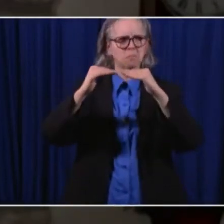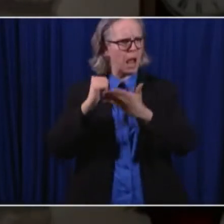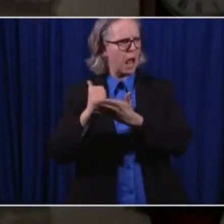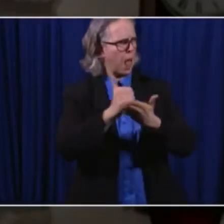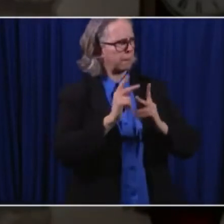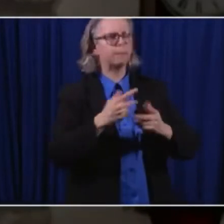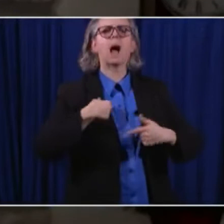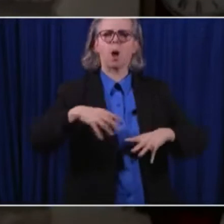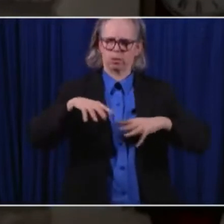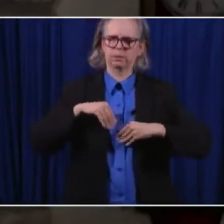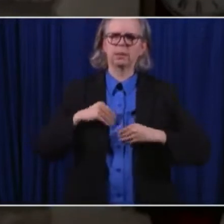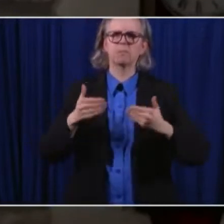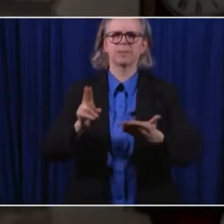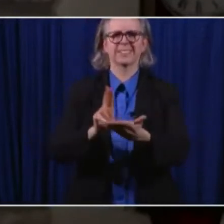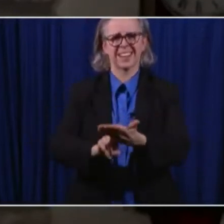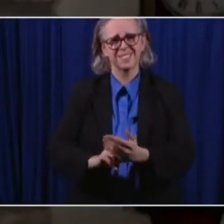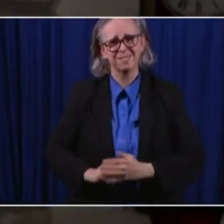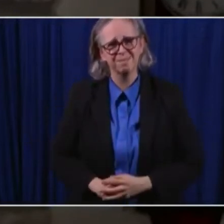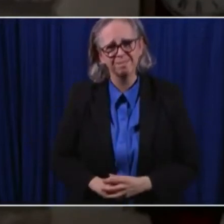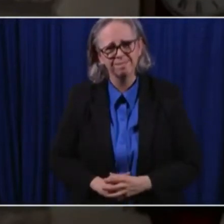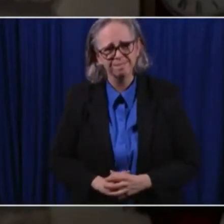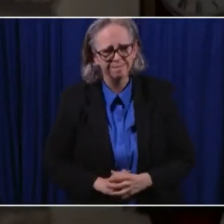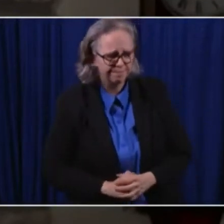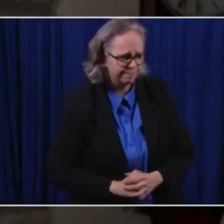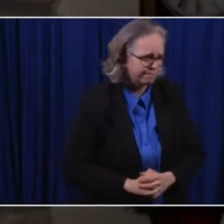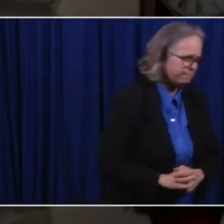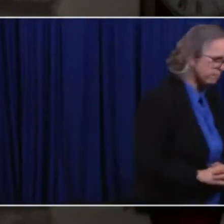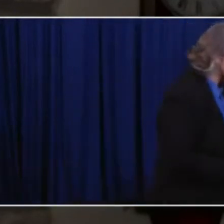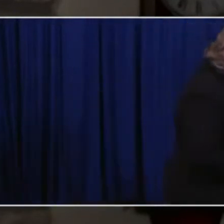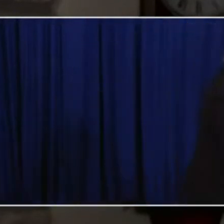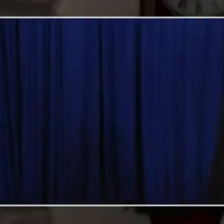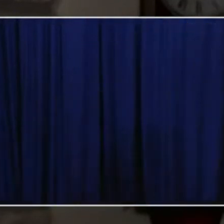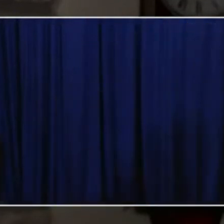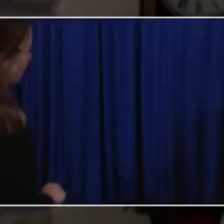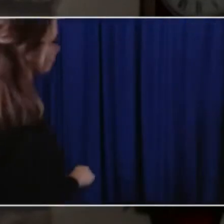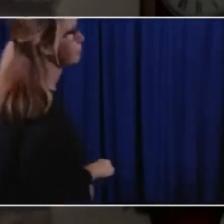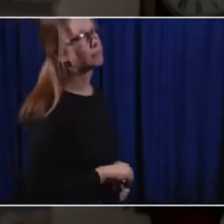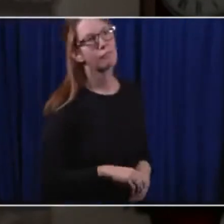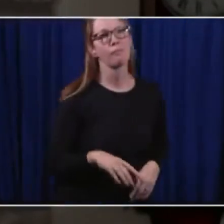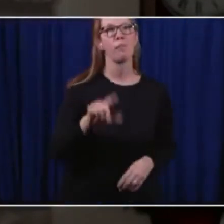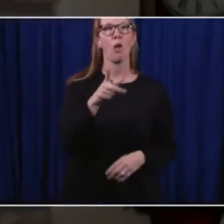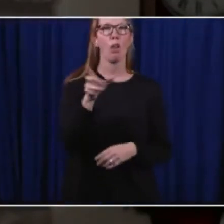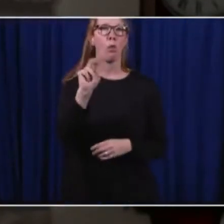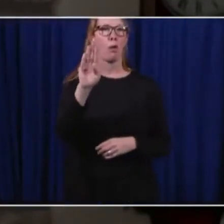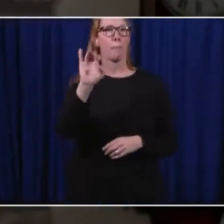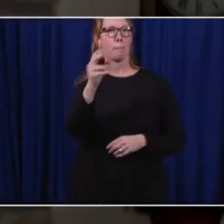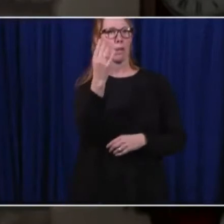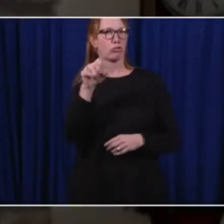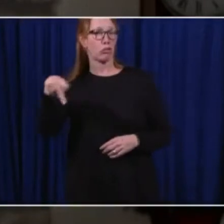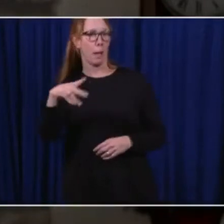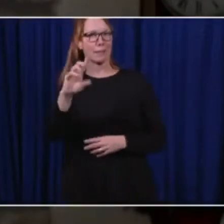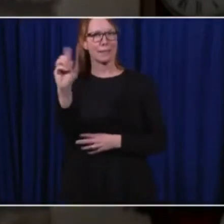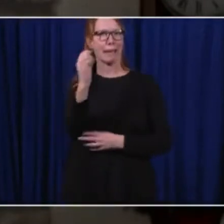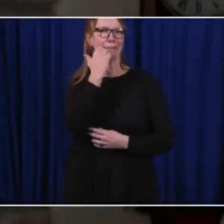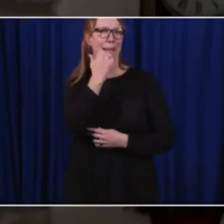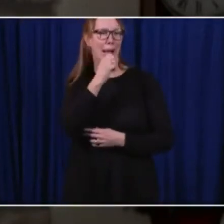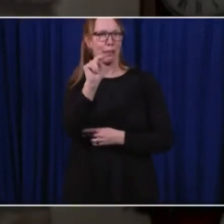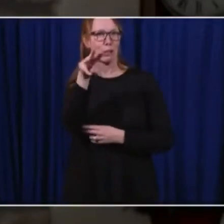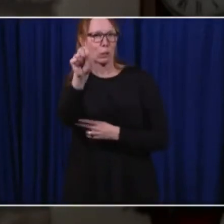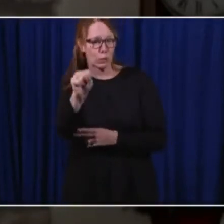Next question is from Laura Bischoff at the Dayton Daily News. Hey, Laura. Hey, Governor, given the current numbers and